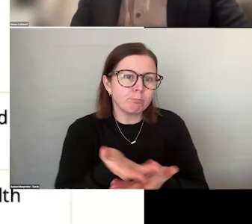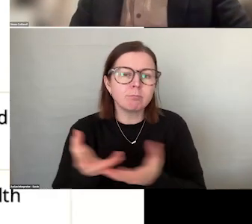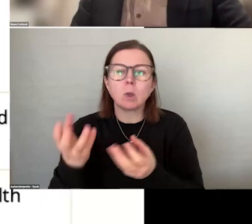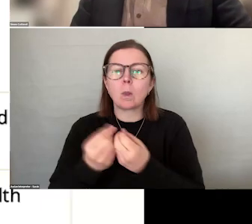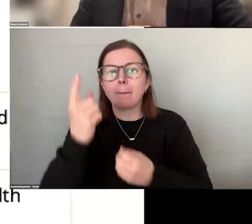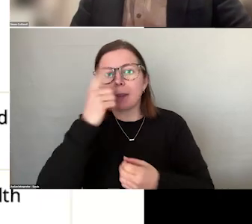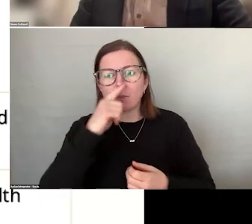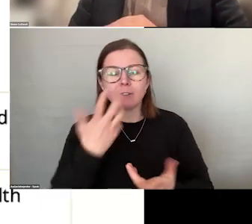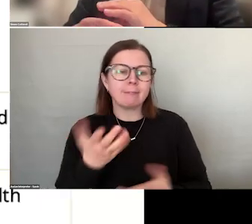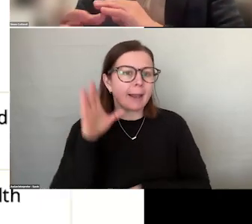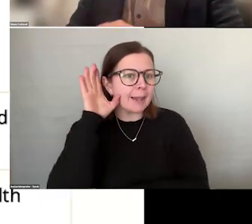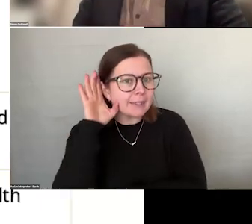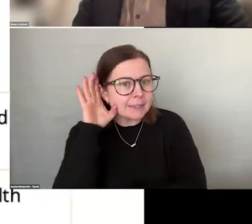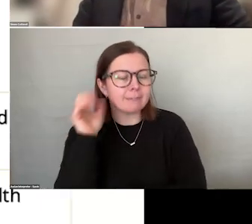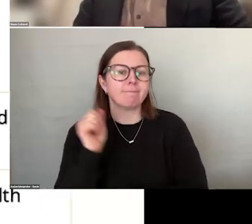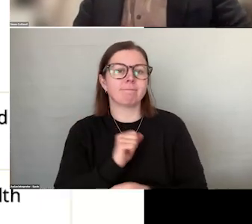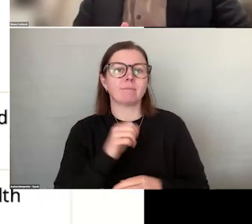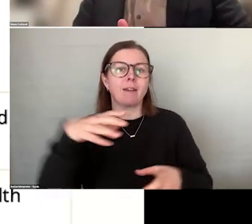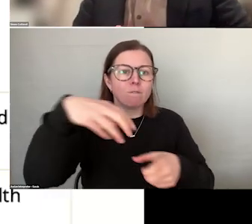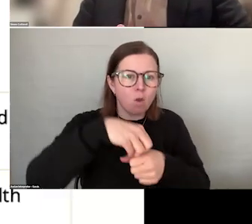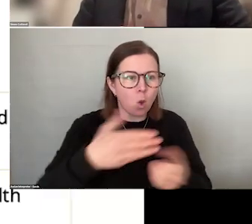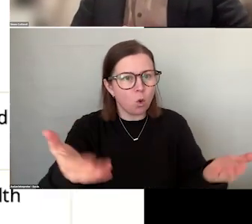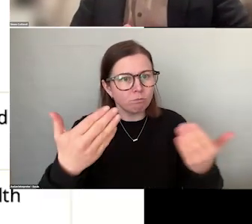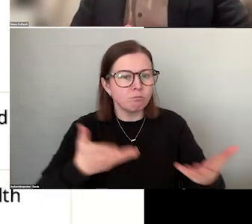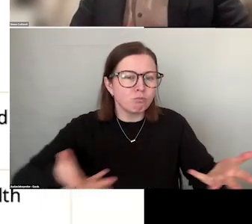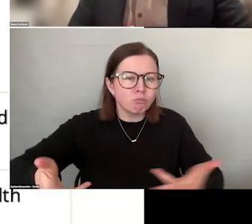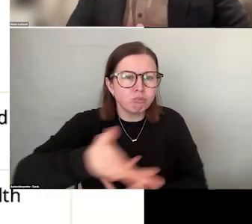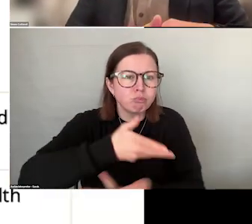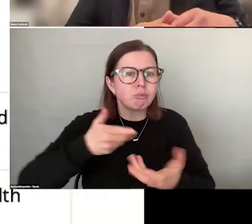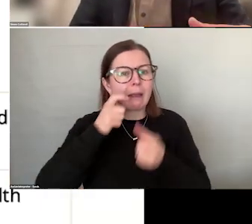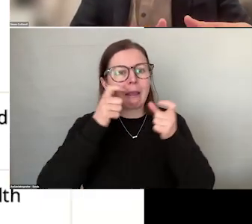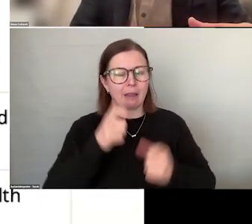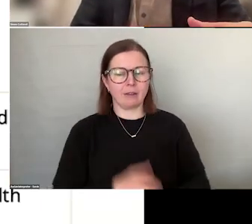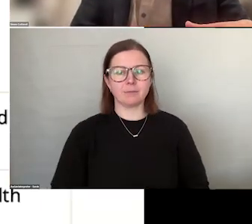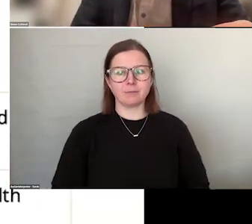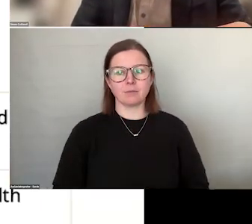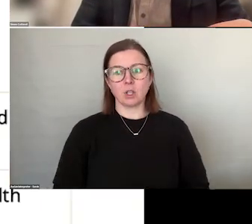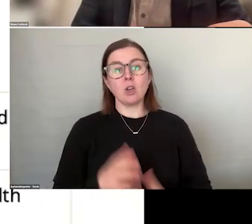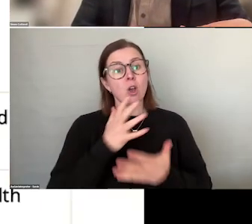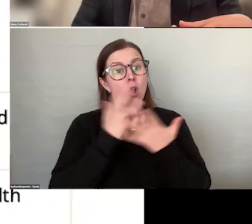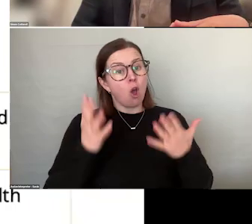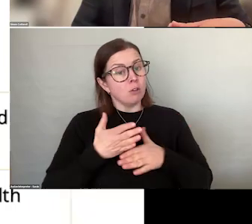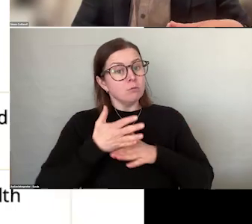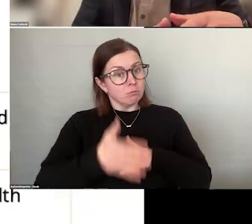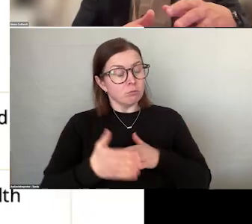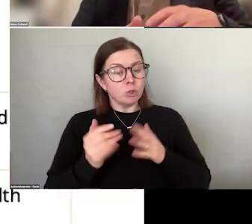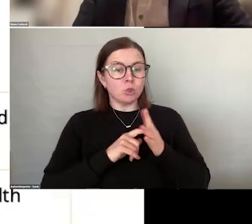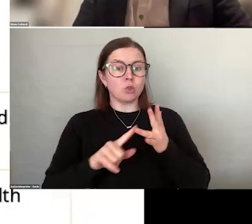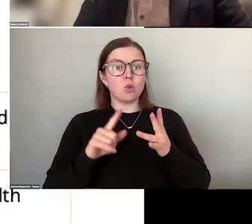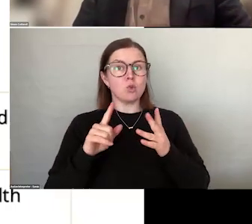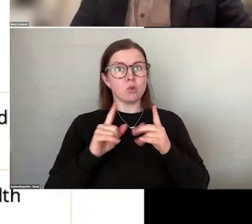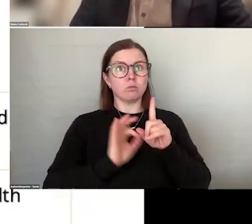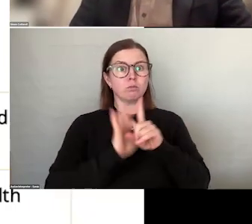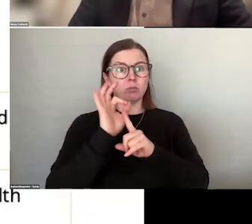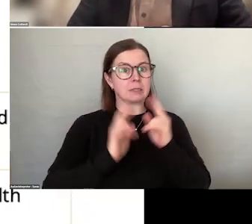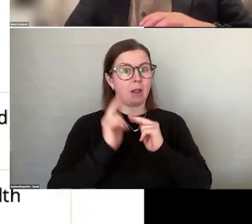and listen to people directly and involve them in their care. So a lot of work has been done to develop